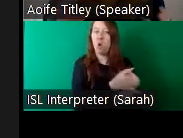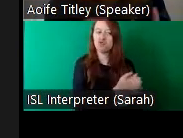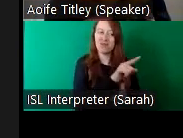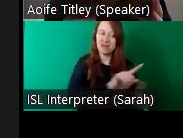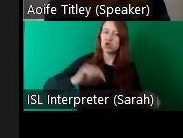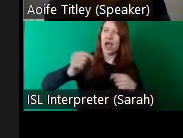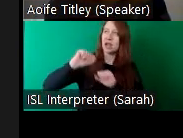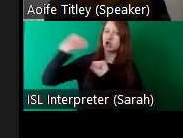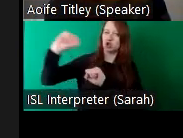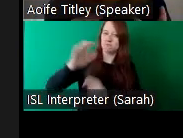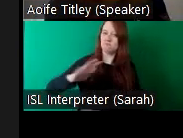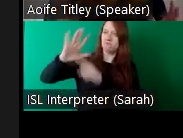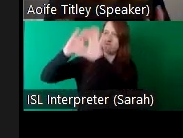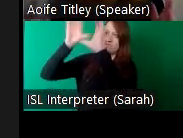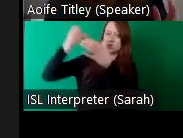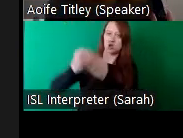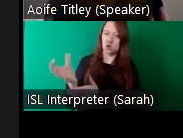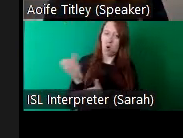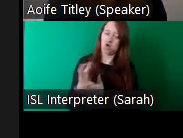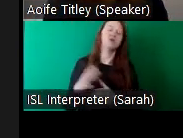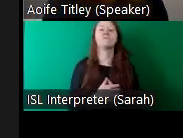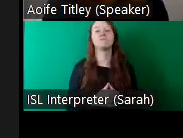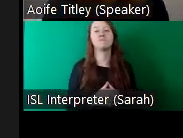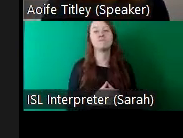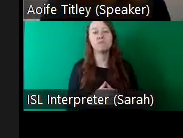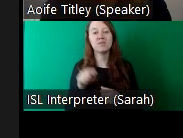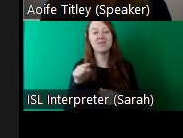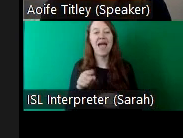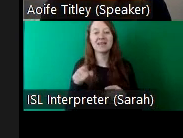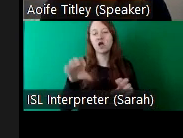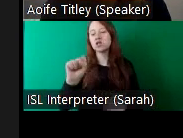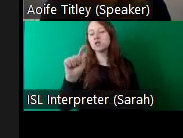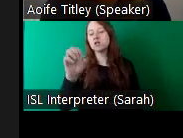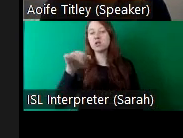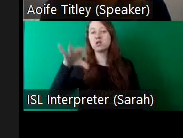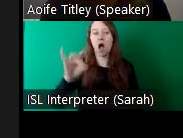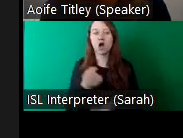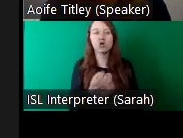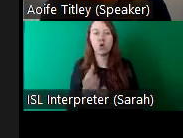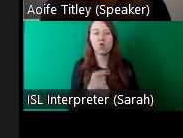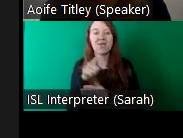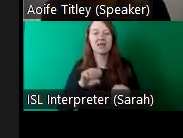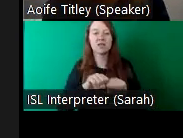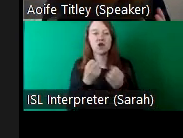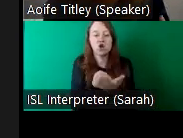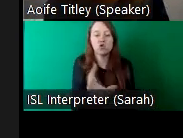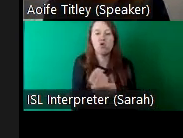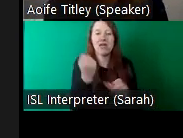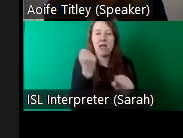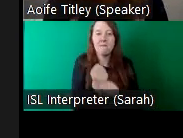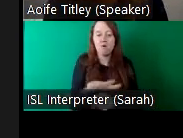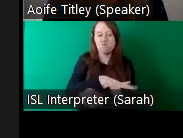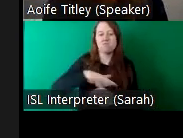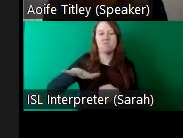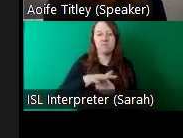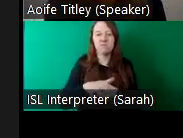So these are kind of stock stories that society tells about a certain phenomenon. So CRT would argue that those stock stories that explain